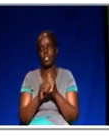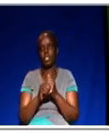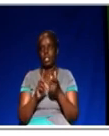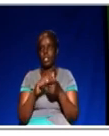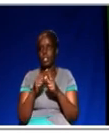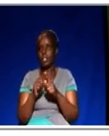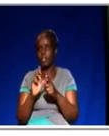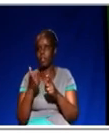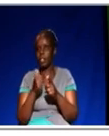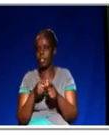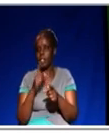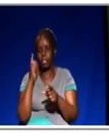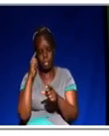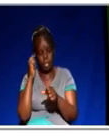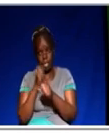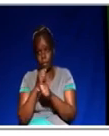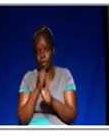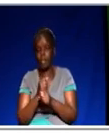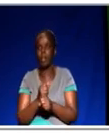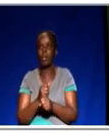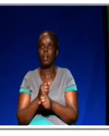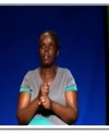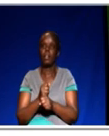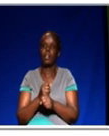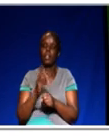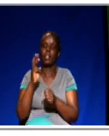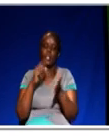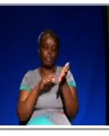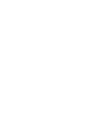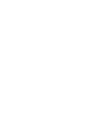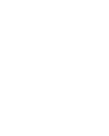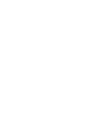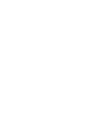Then the first thing I'll do is to work out the mean of that data.